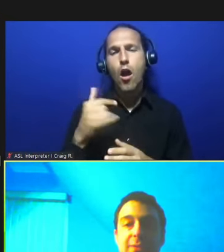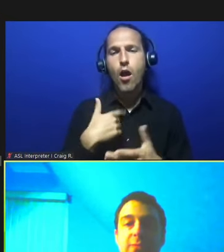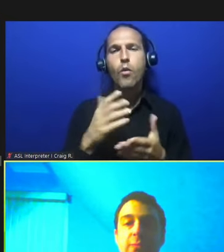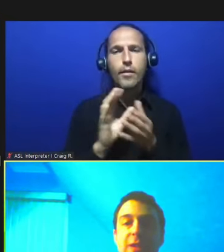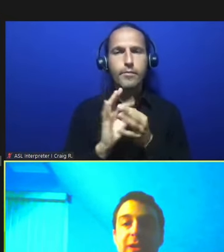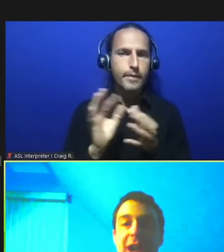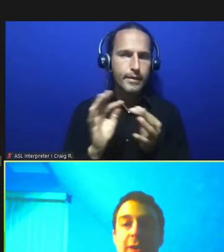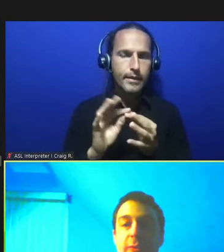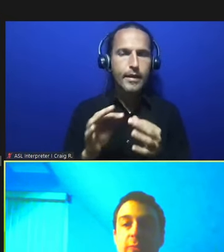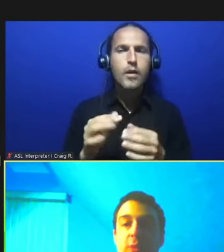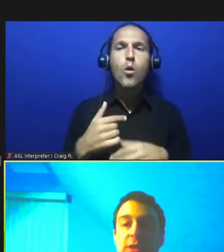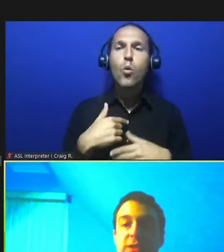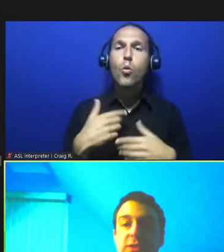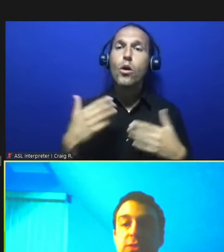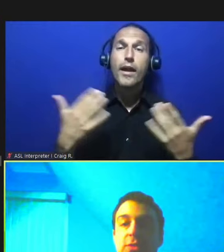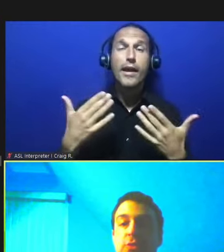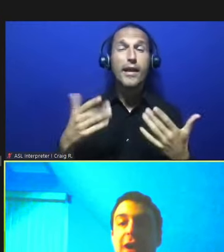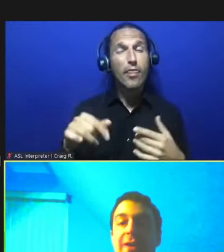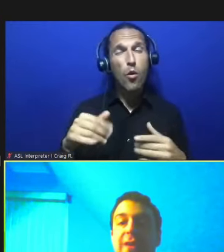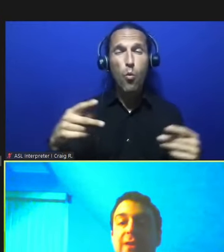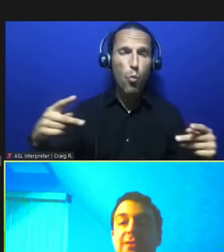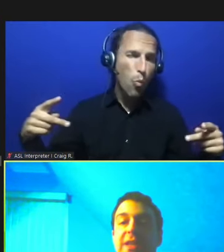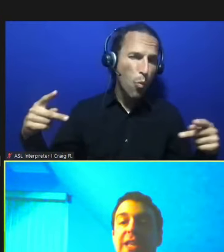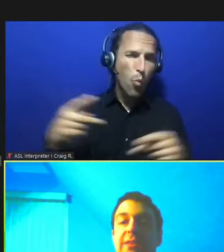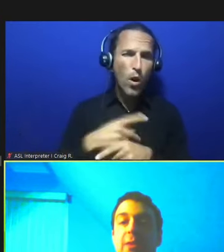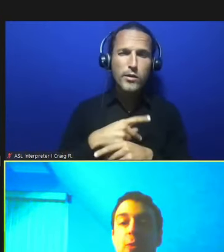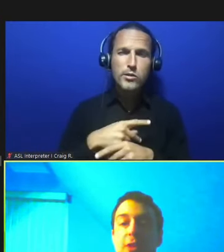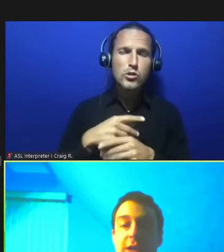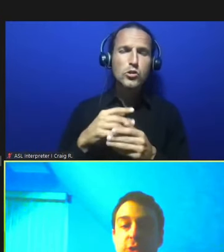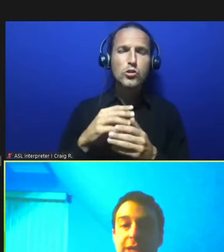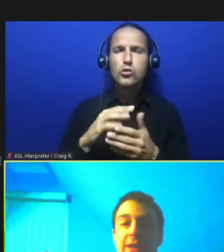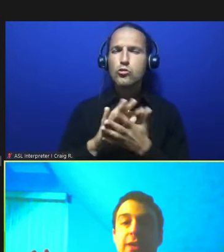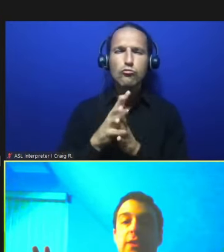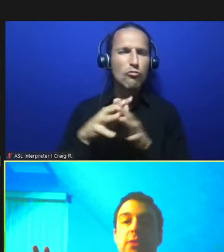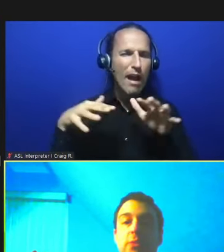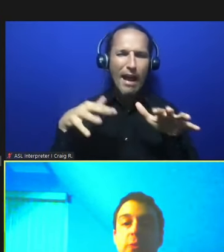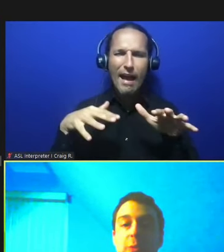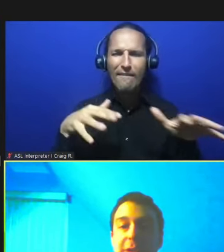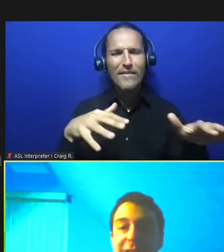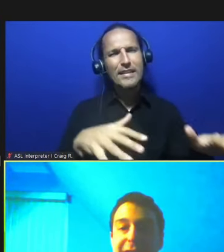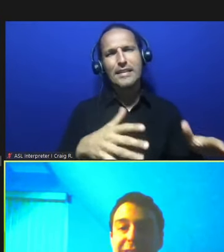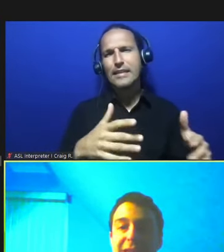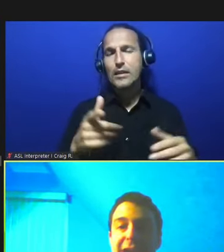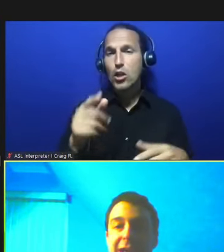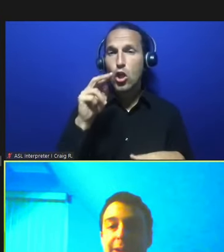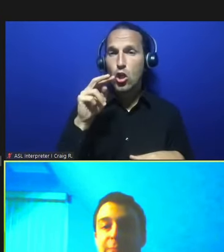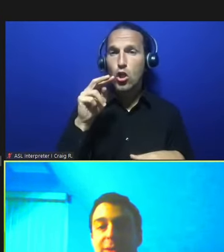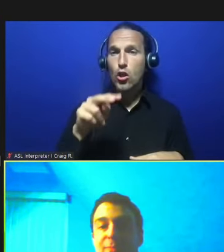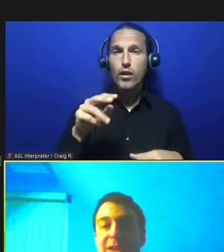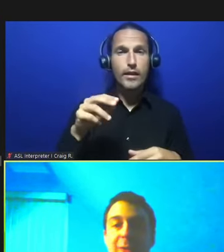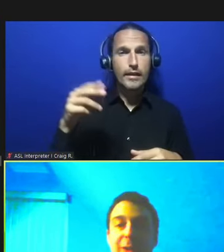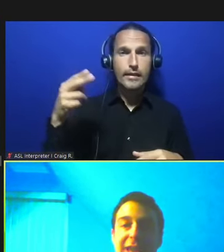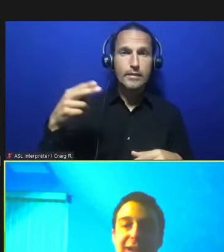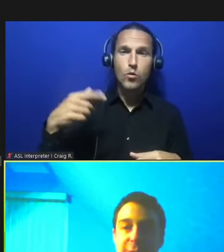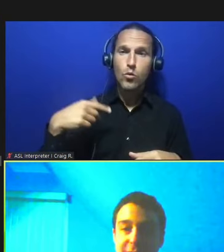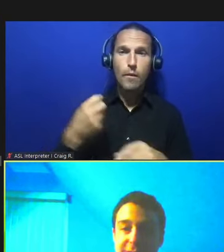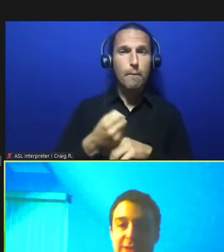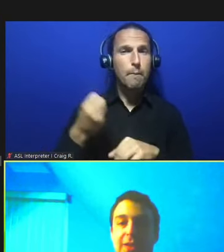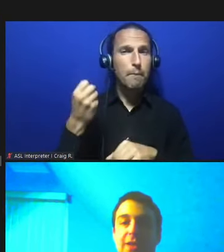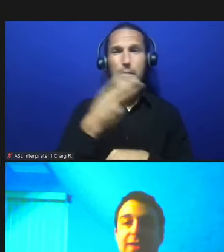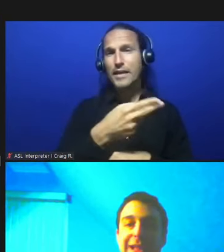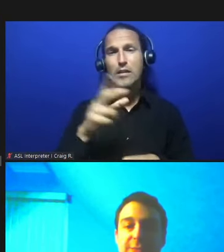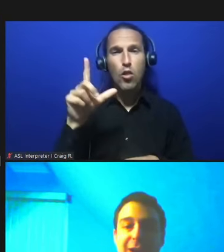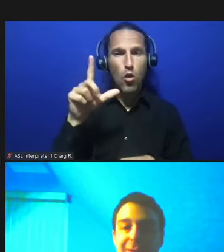that we are now the worst traffic city in the whole country. You can look at Texas A&M, we beat Los